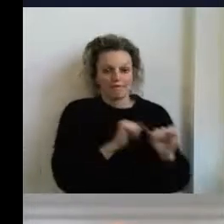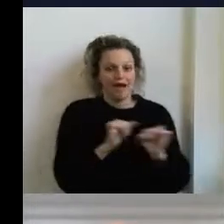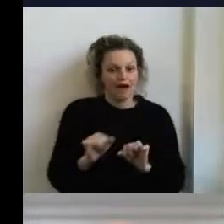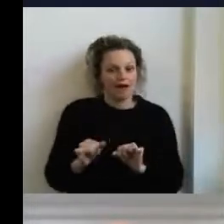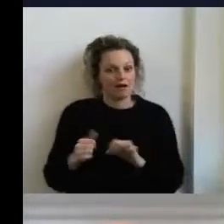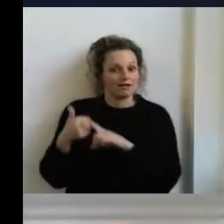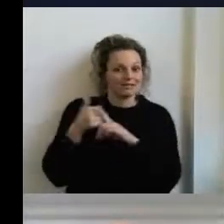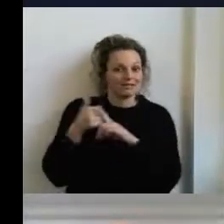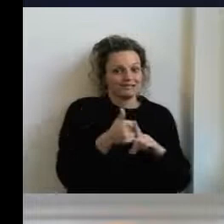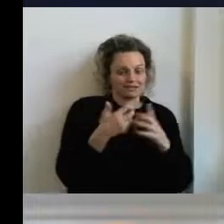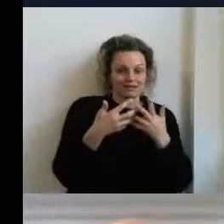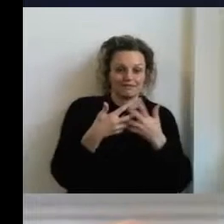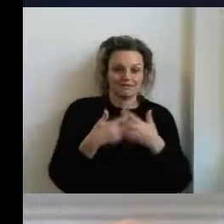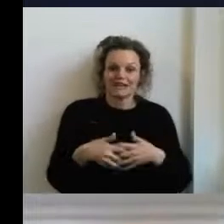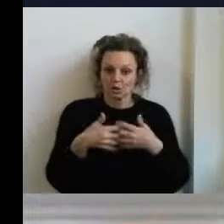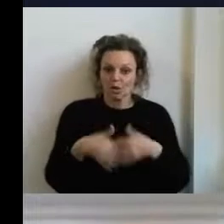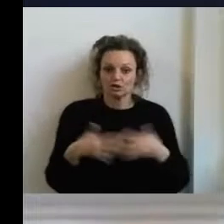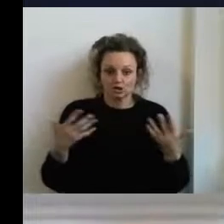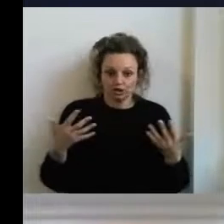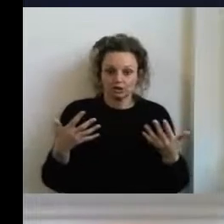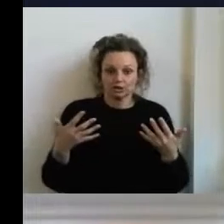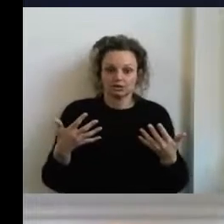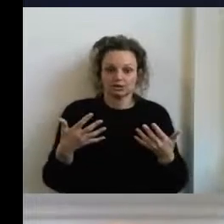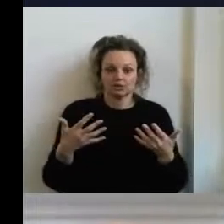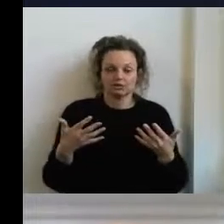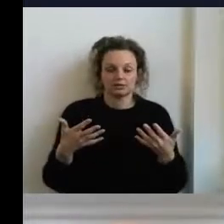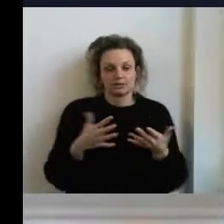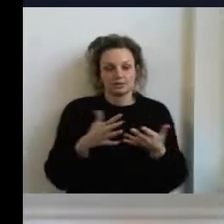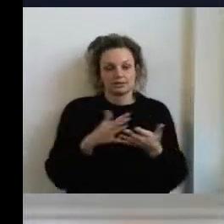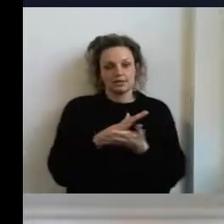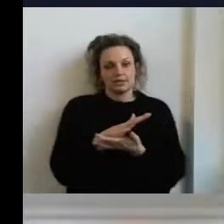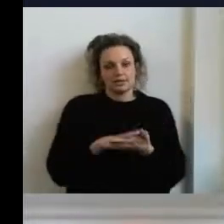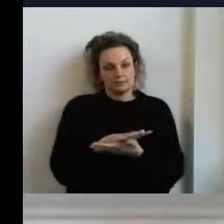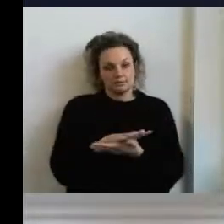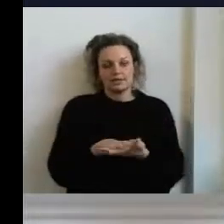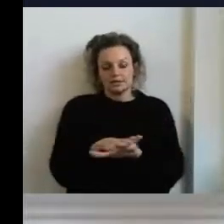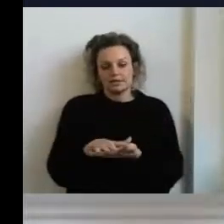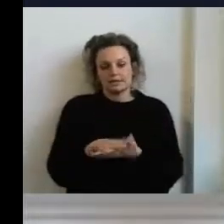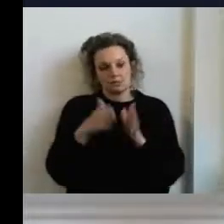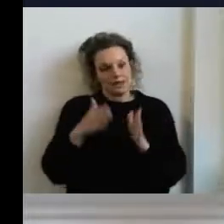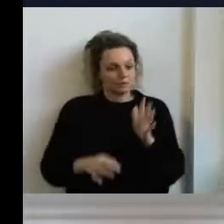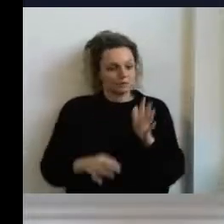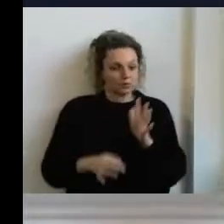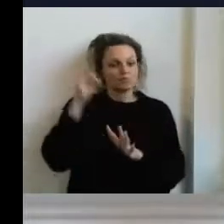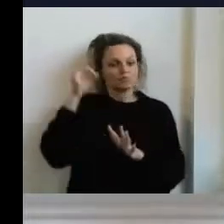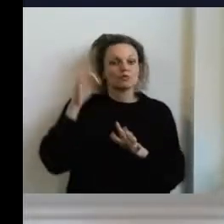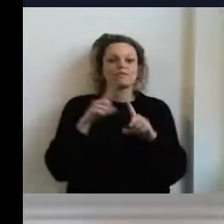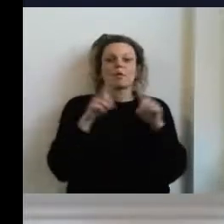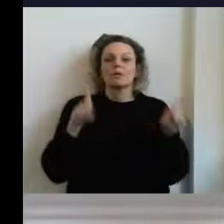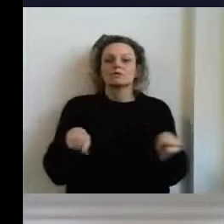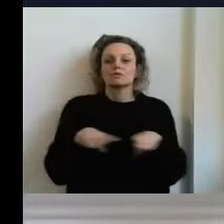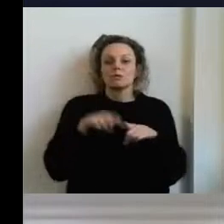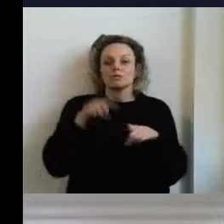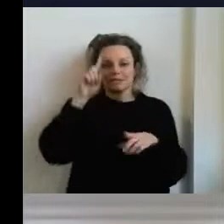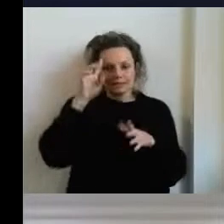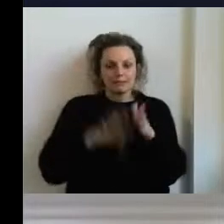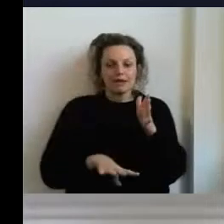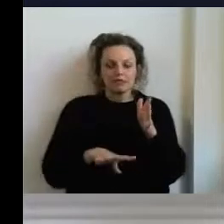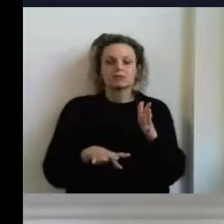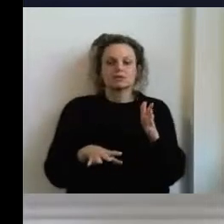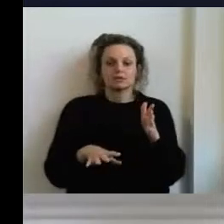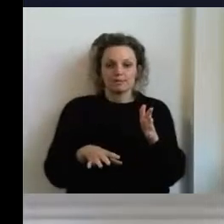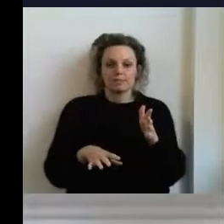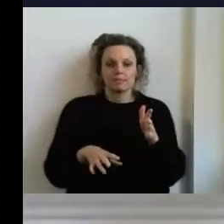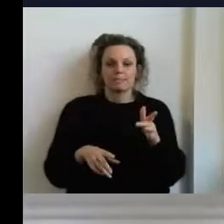we iteratively improve the Windows experience, particularly for people who've not managed to find third party. But we've also got